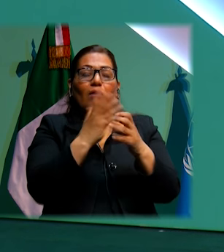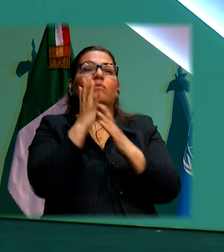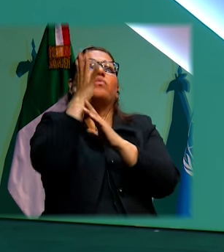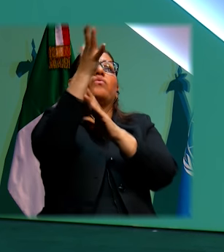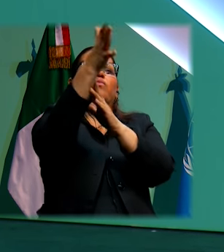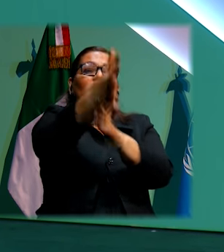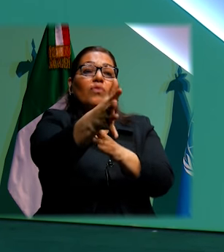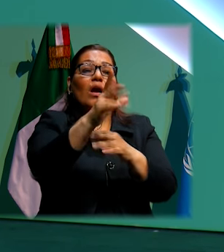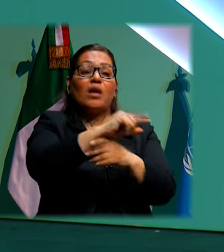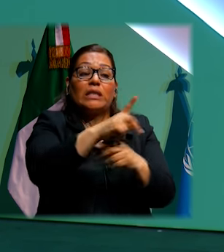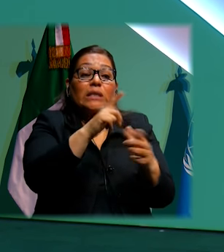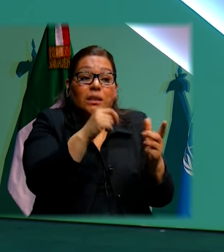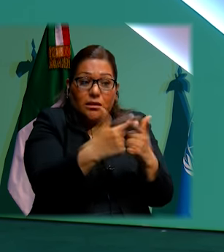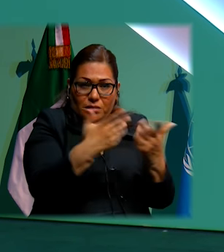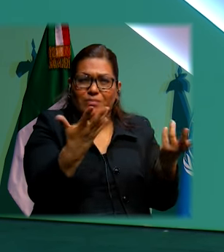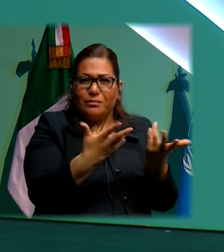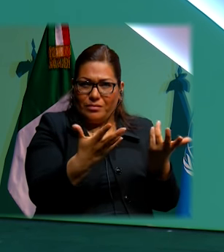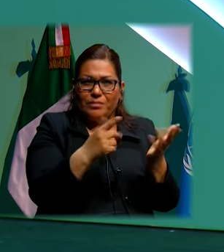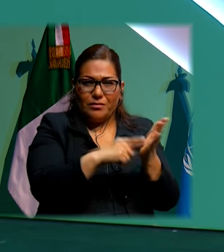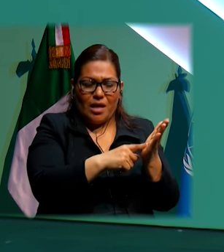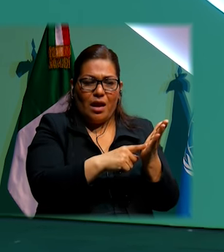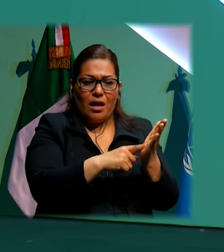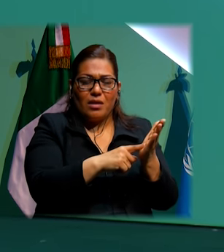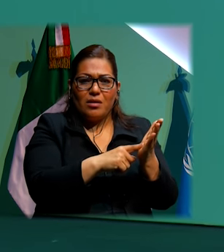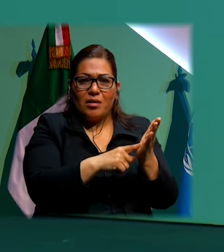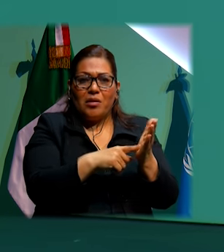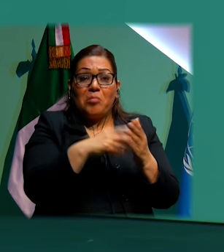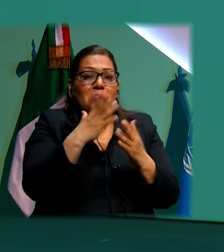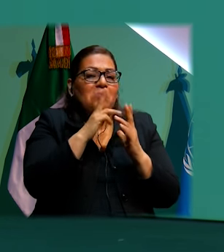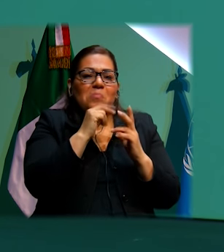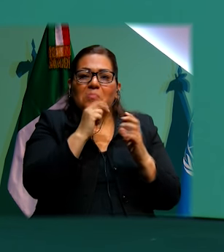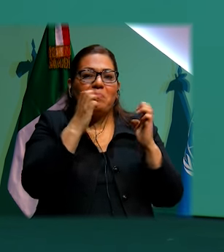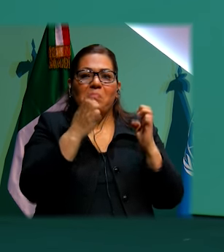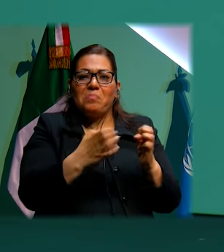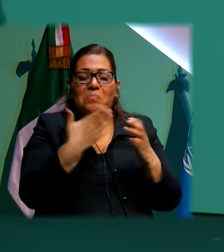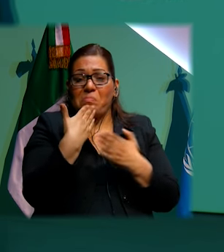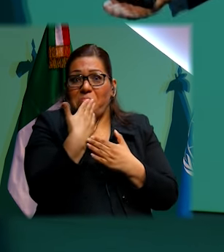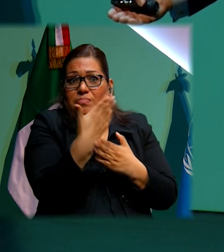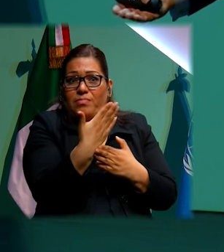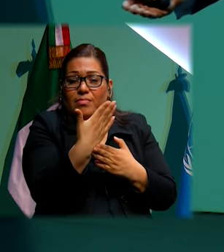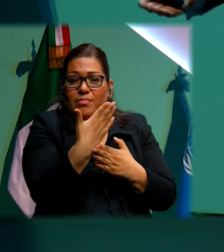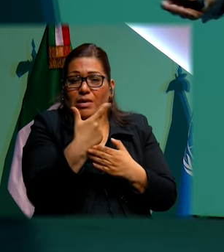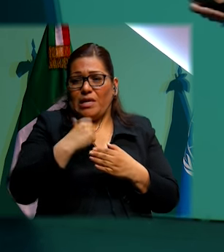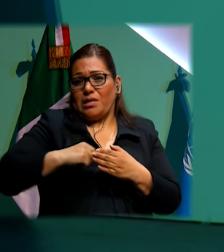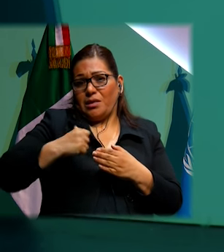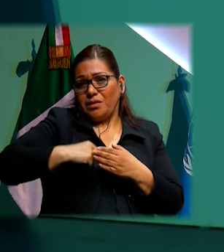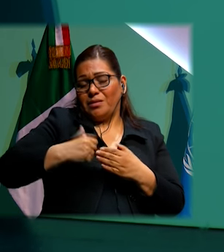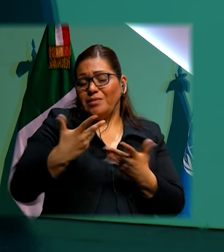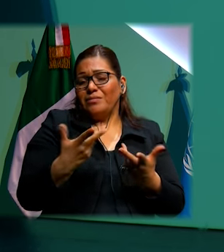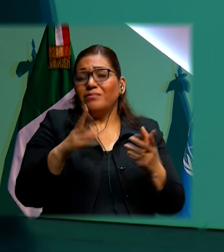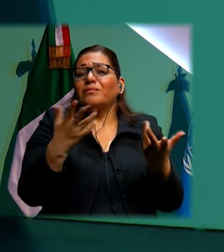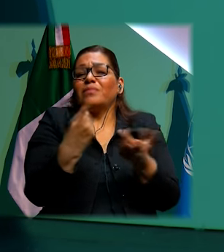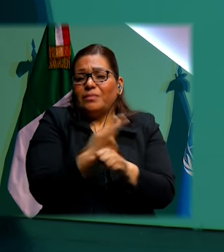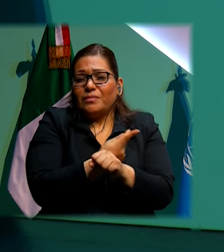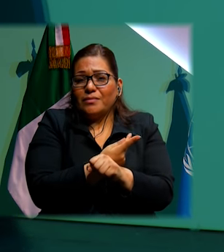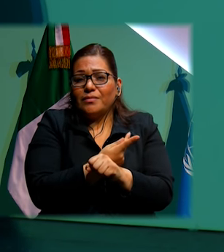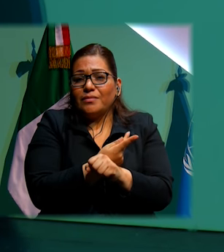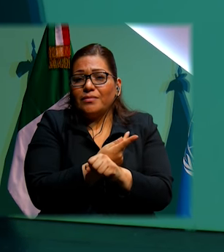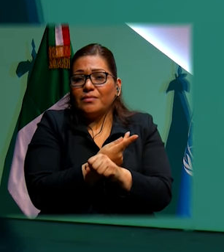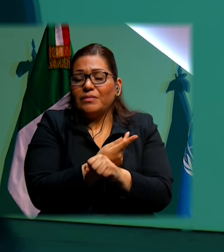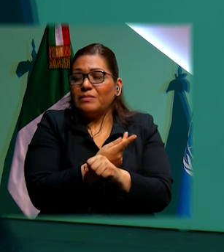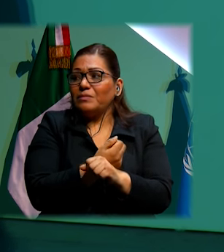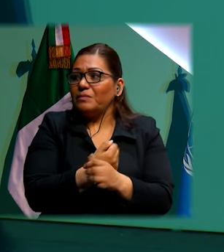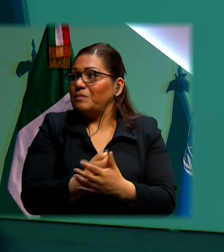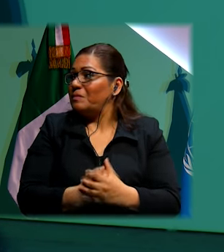object doesn't run anymore on the hardware and operating systems of the day? So, in the 22nd century,